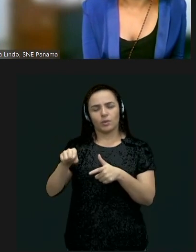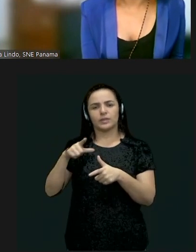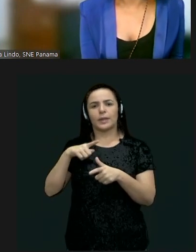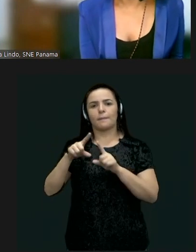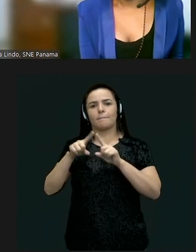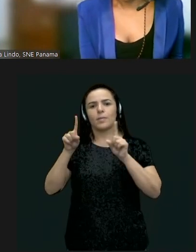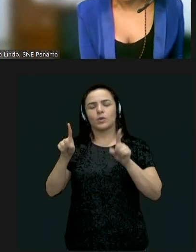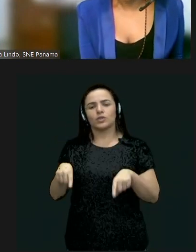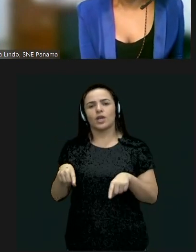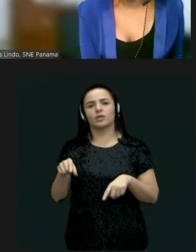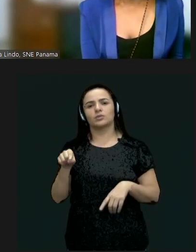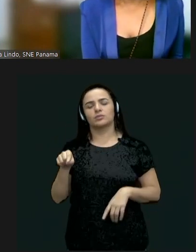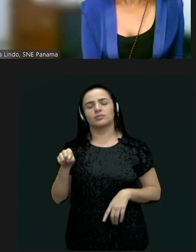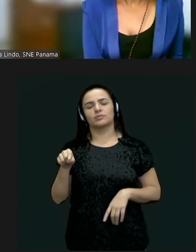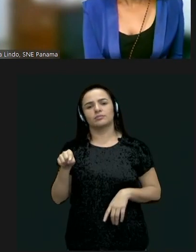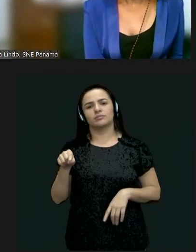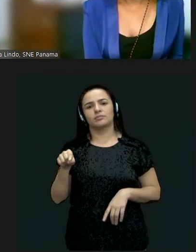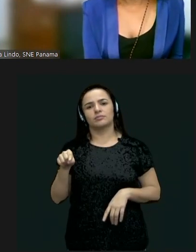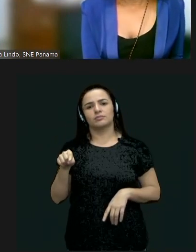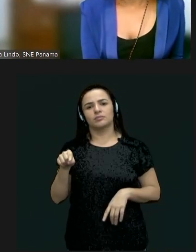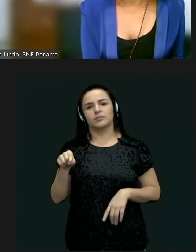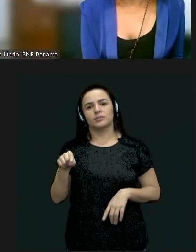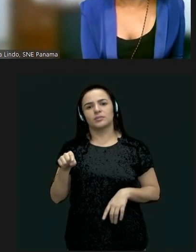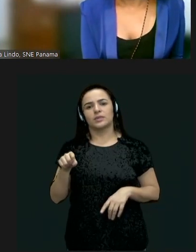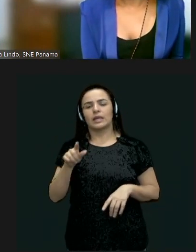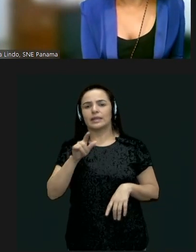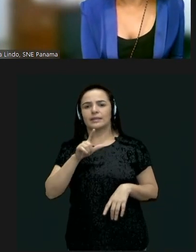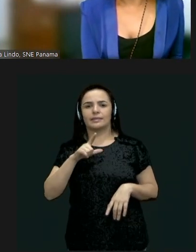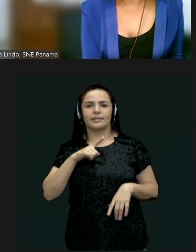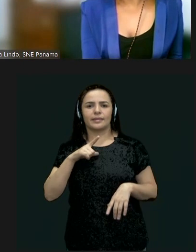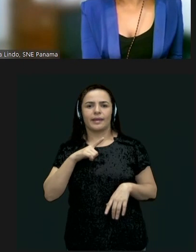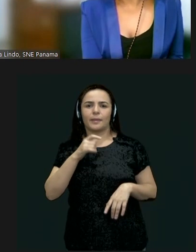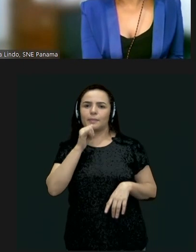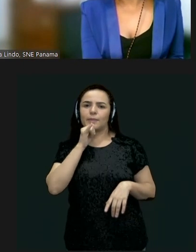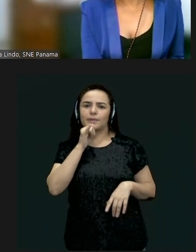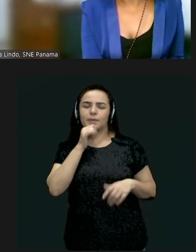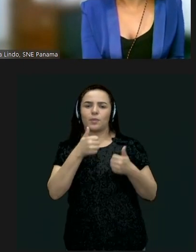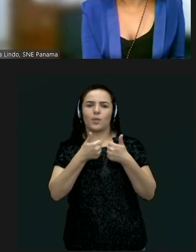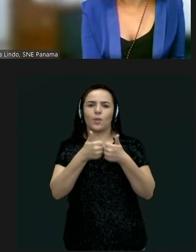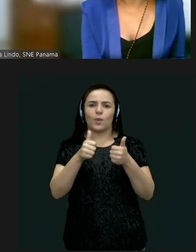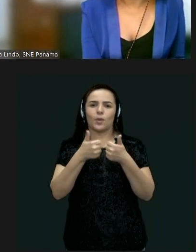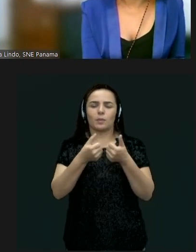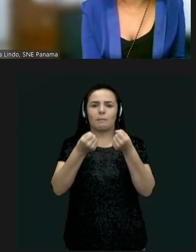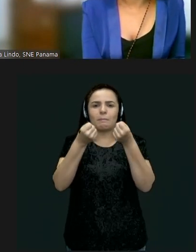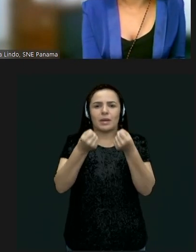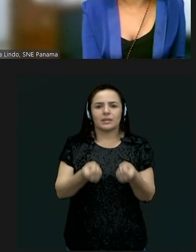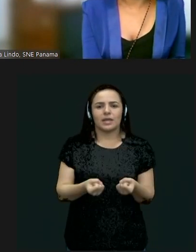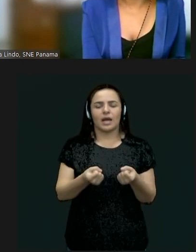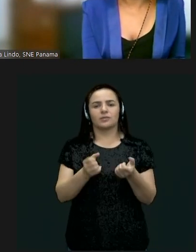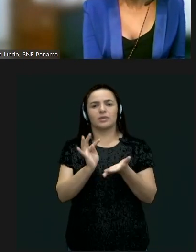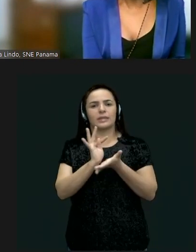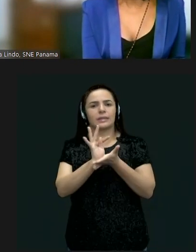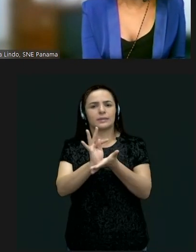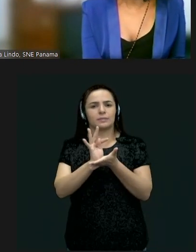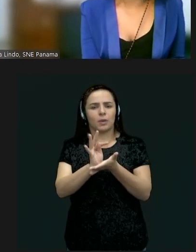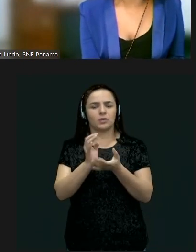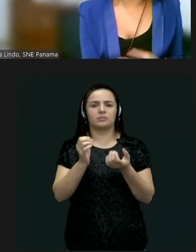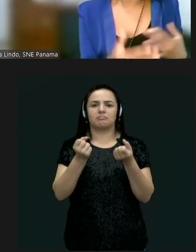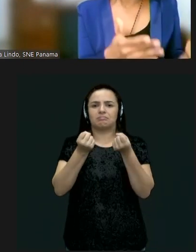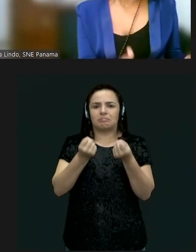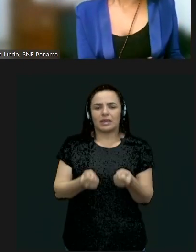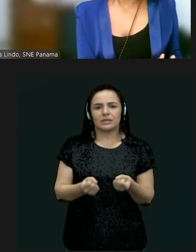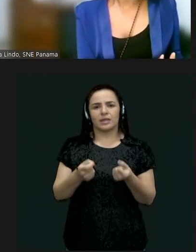it for the heavy-duty vehicles and buses. And also, it's